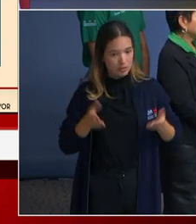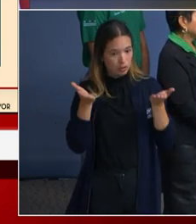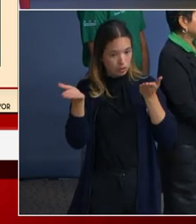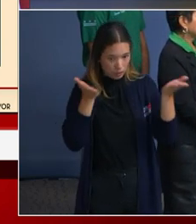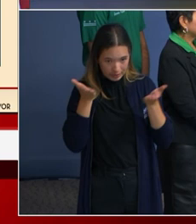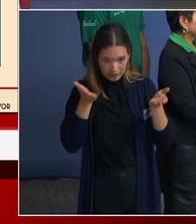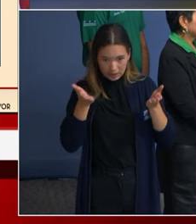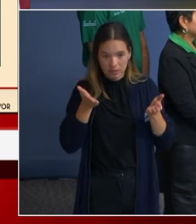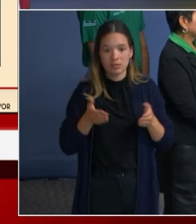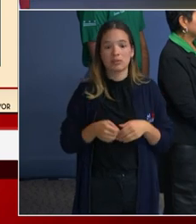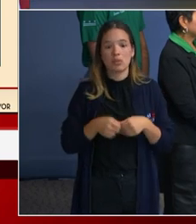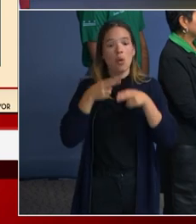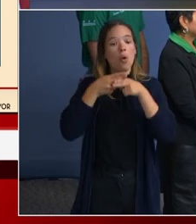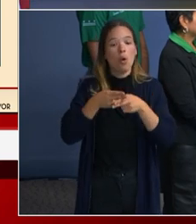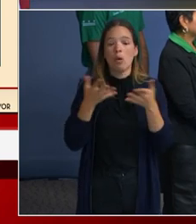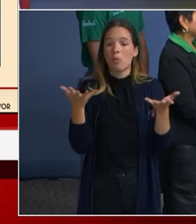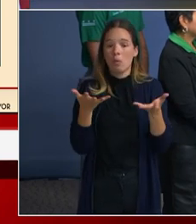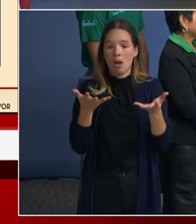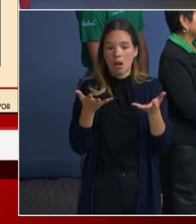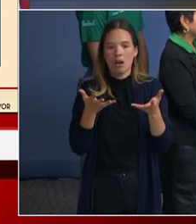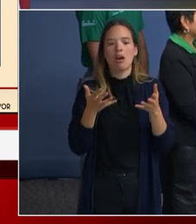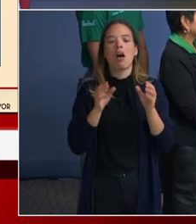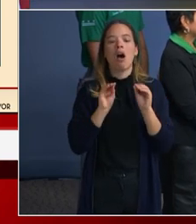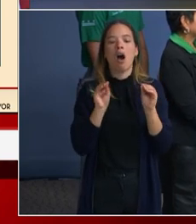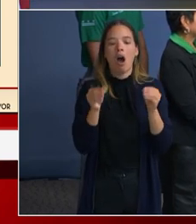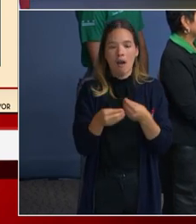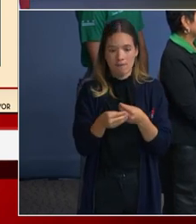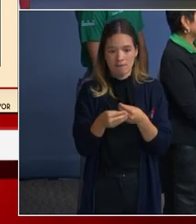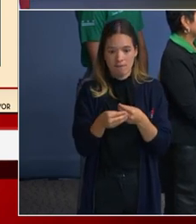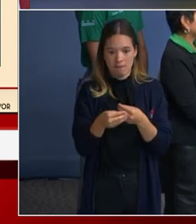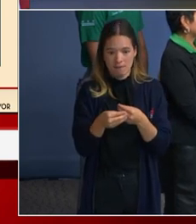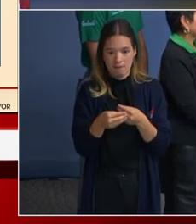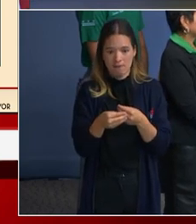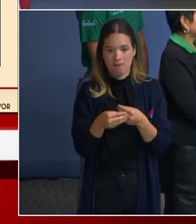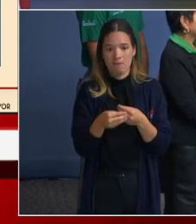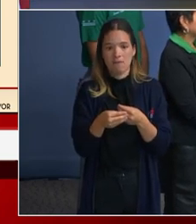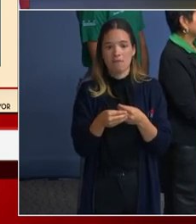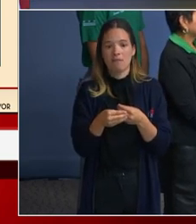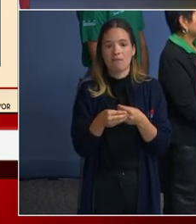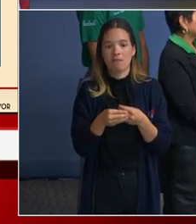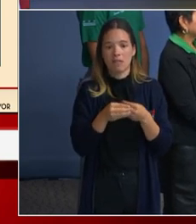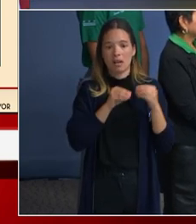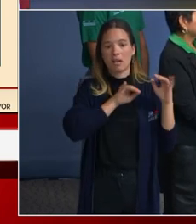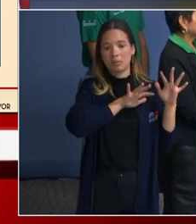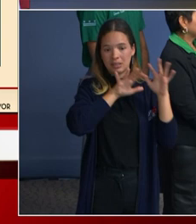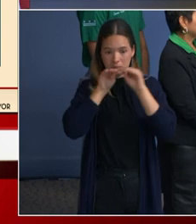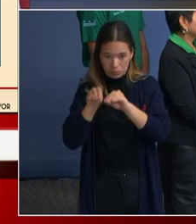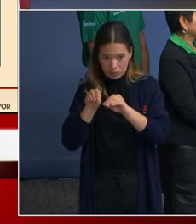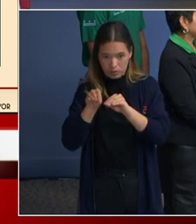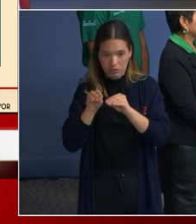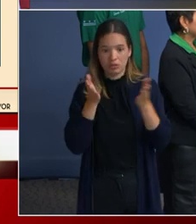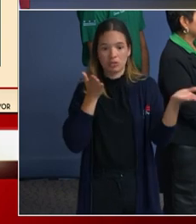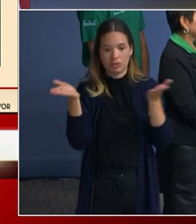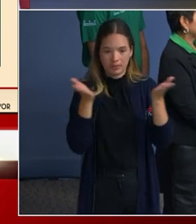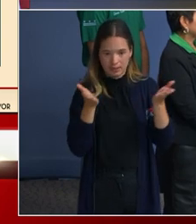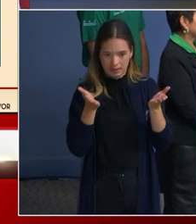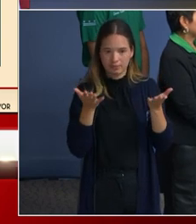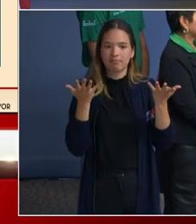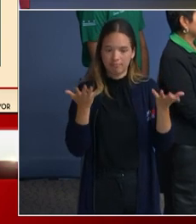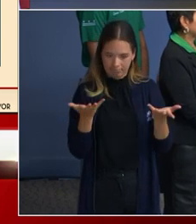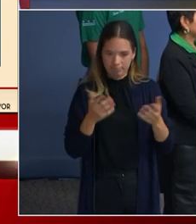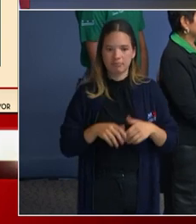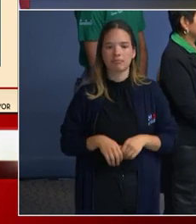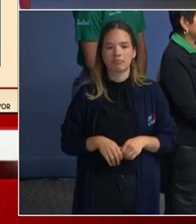Migrant Services. This new office will, as I said, be housed in DHS, and it will help us tailor